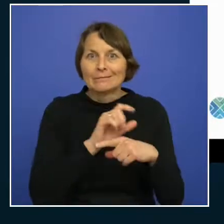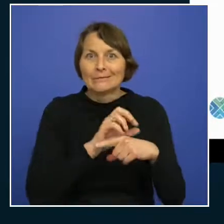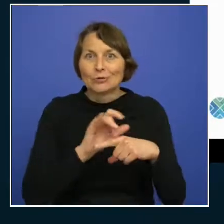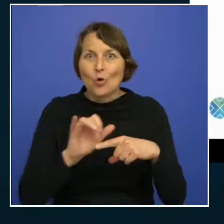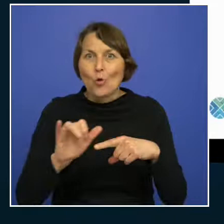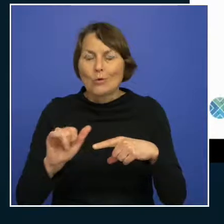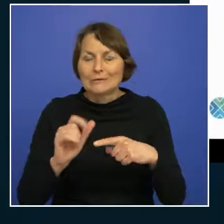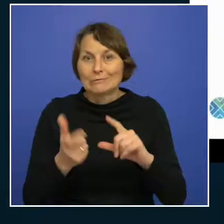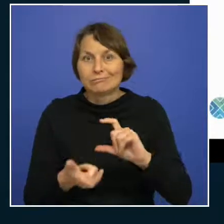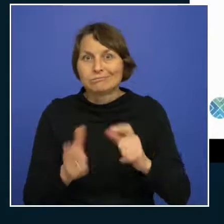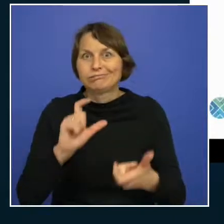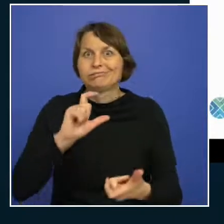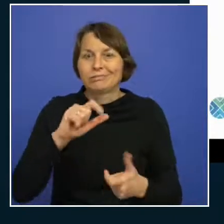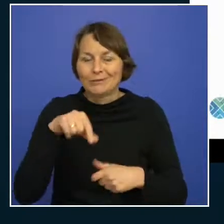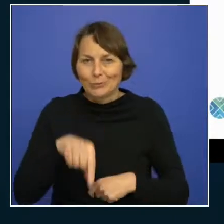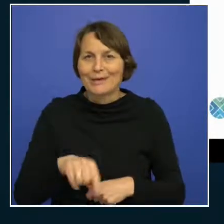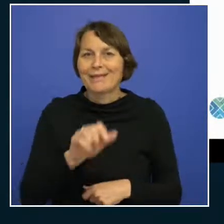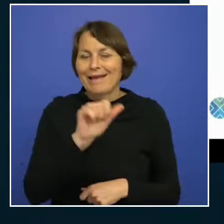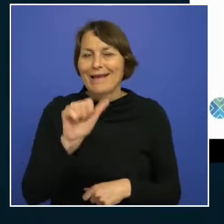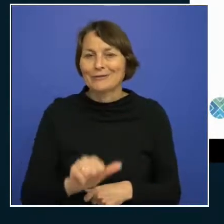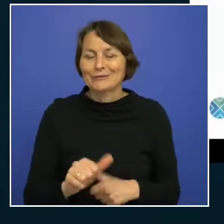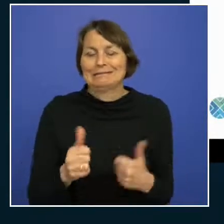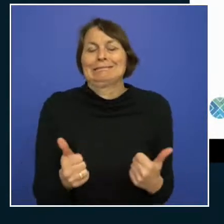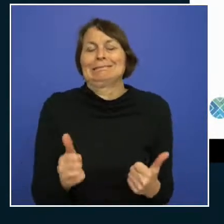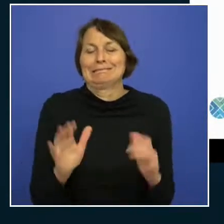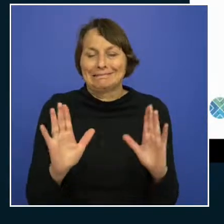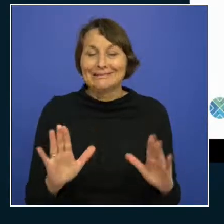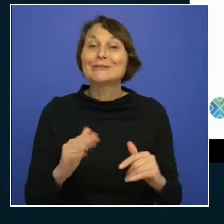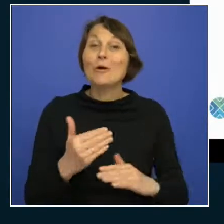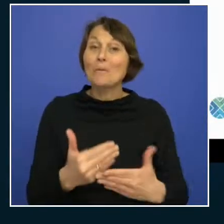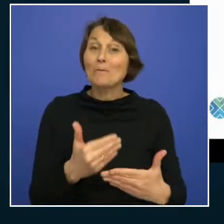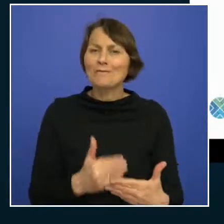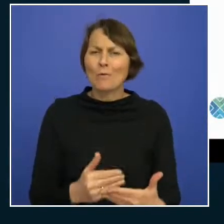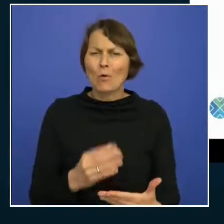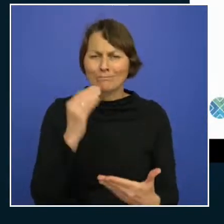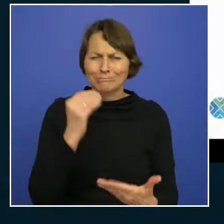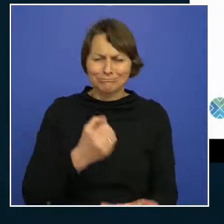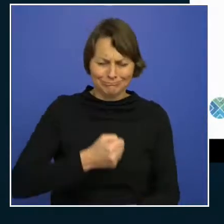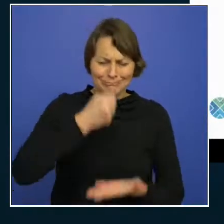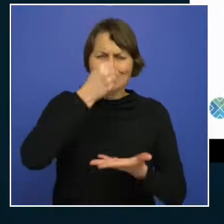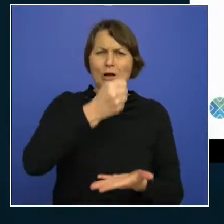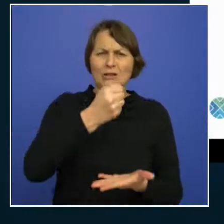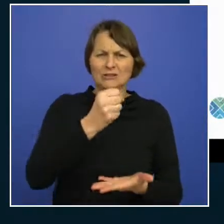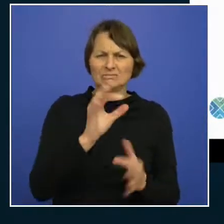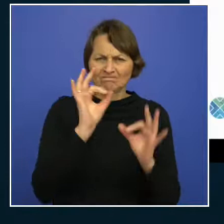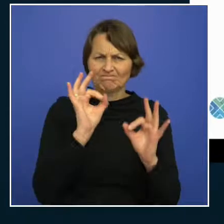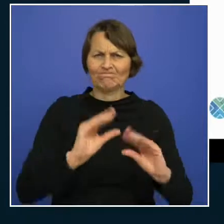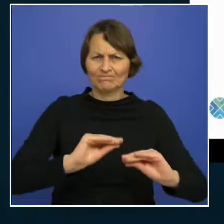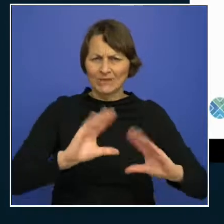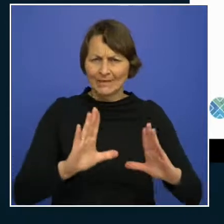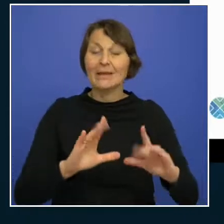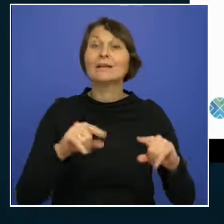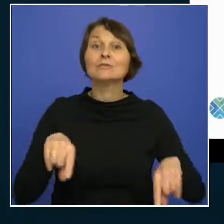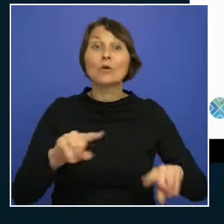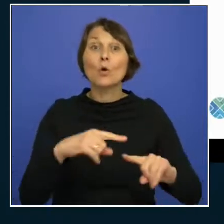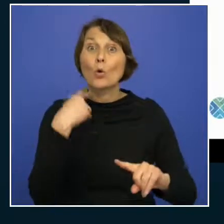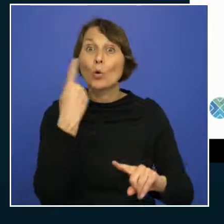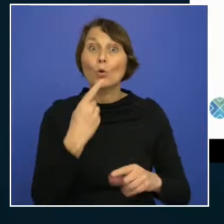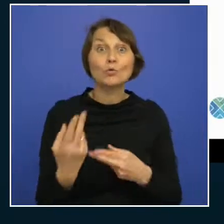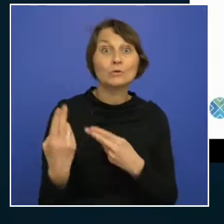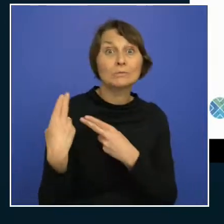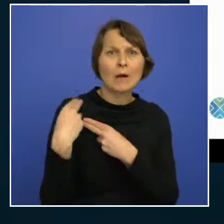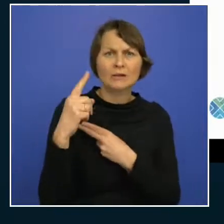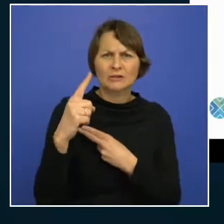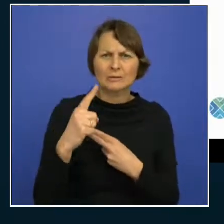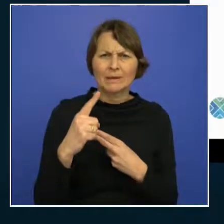really important. And setting up these budgets and quotas support organizational accountability. So are we staying within our budgets? Is